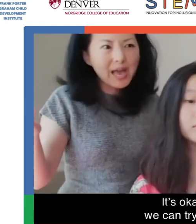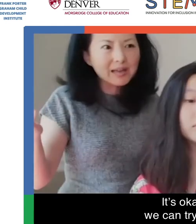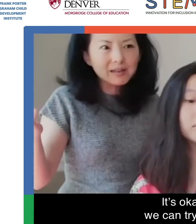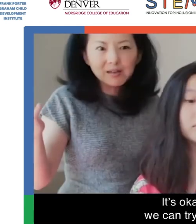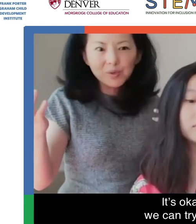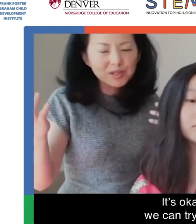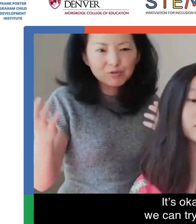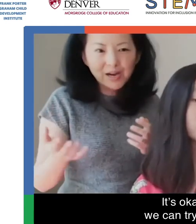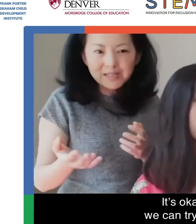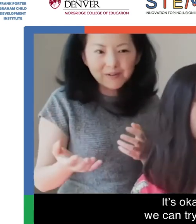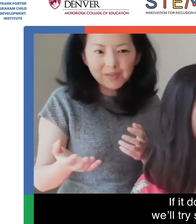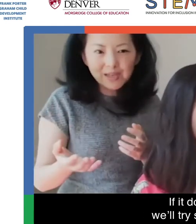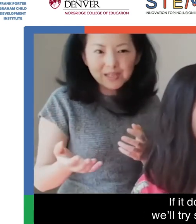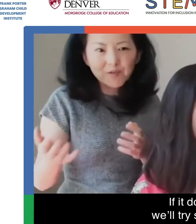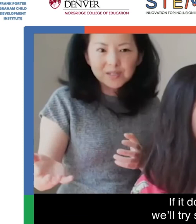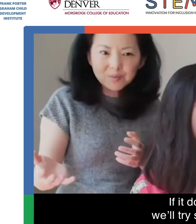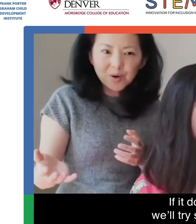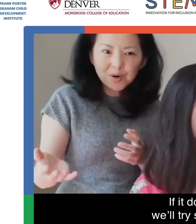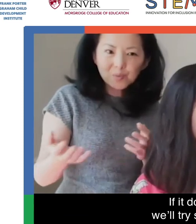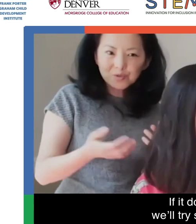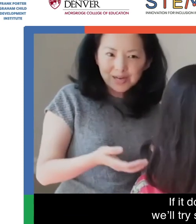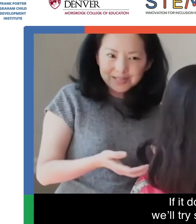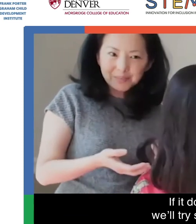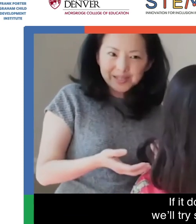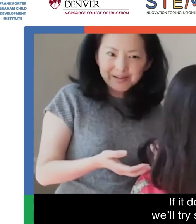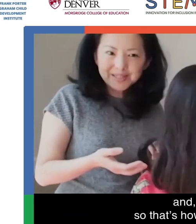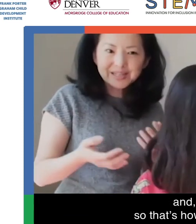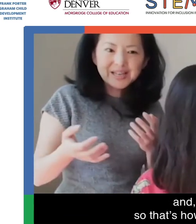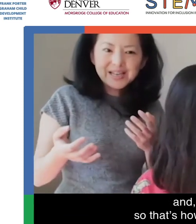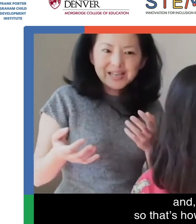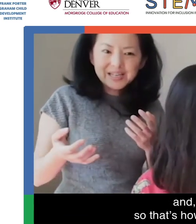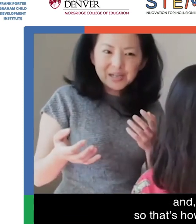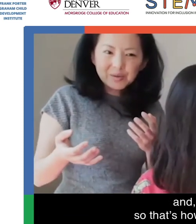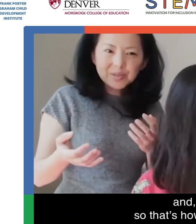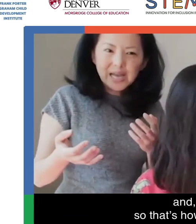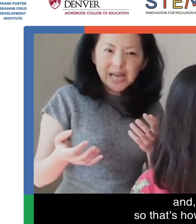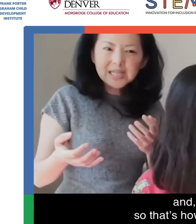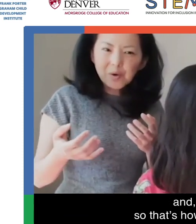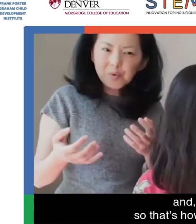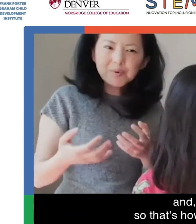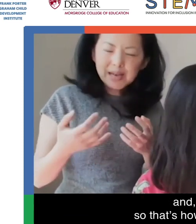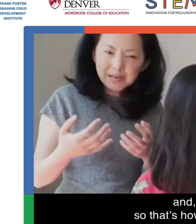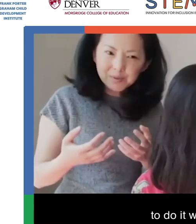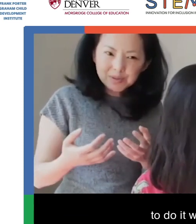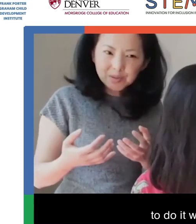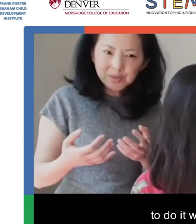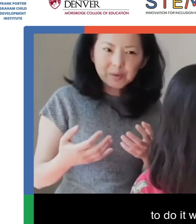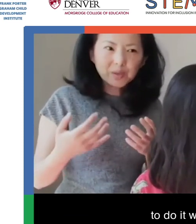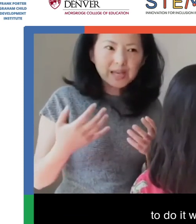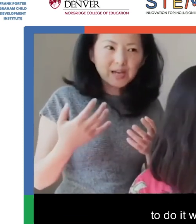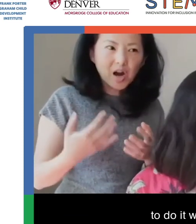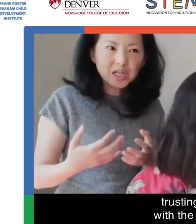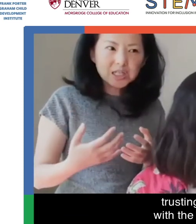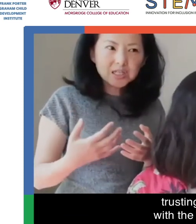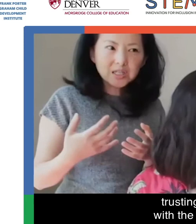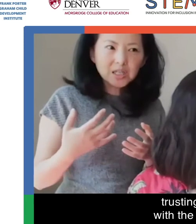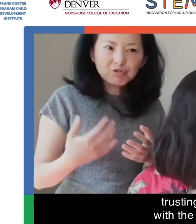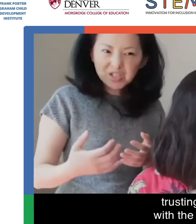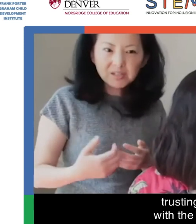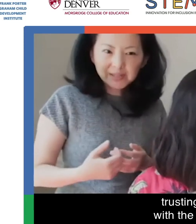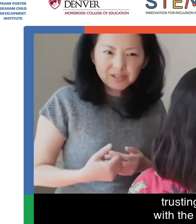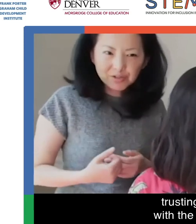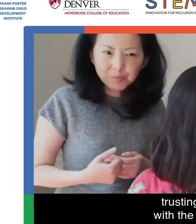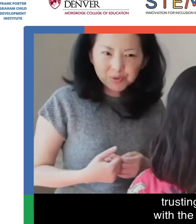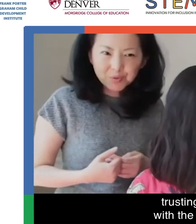It's okay. You know, we can try different things. If it doesn't work, we'll try something else. And, you know, so that's how we've been able to do it, like with that honest,